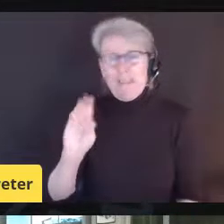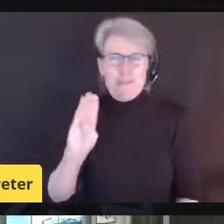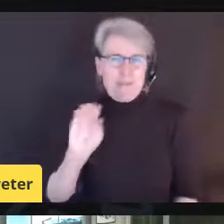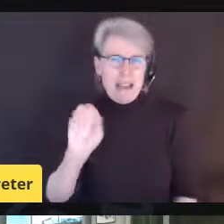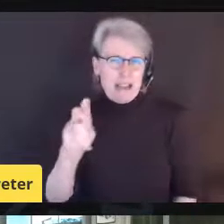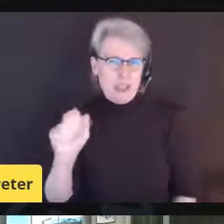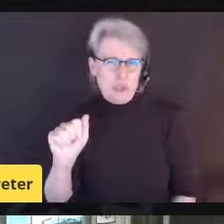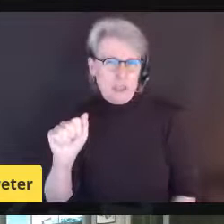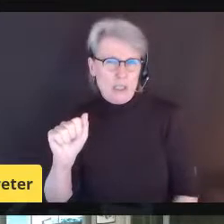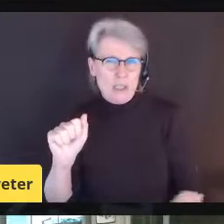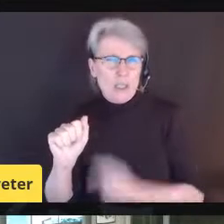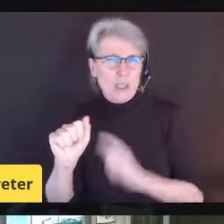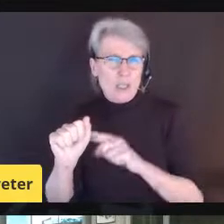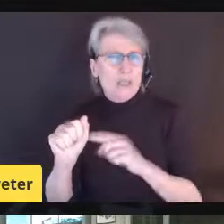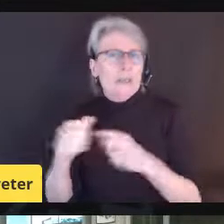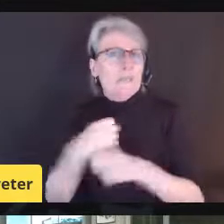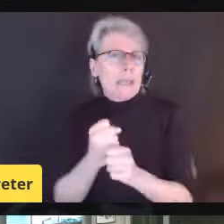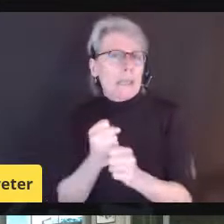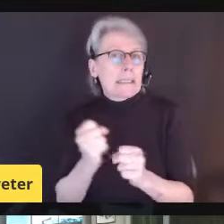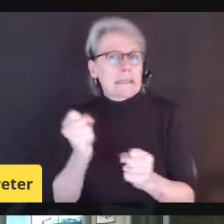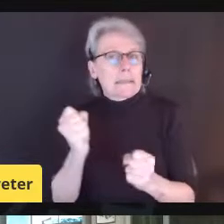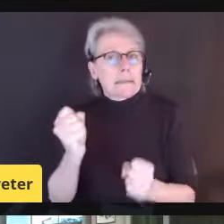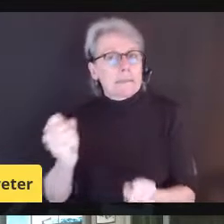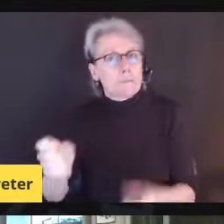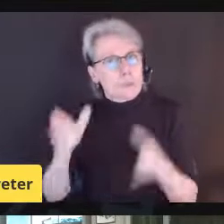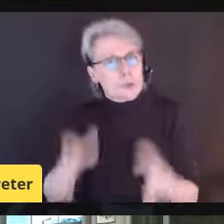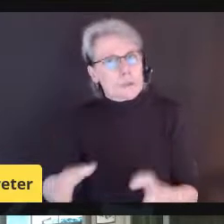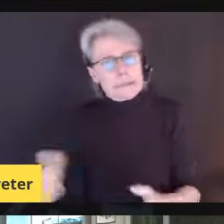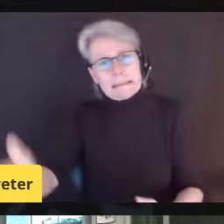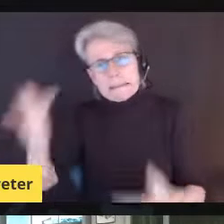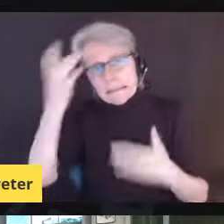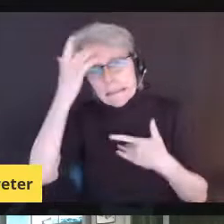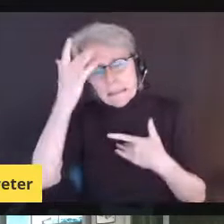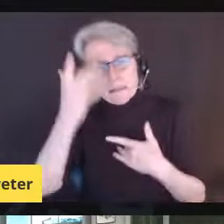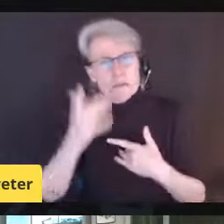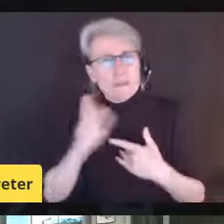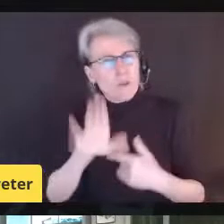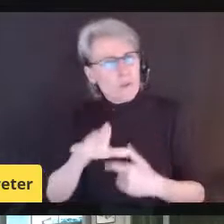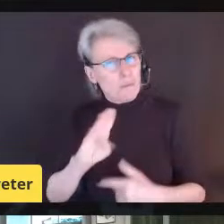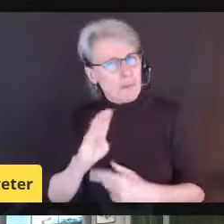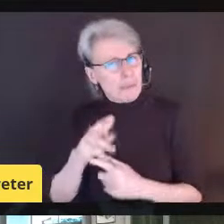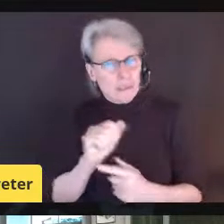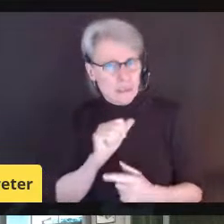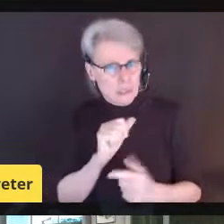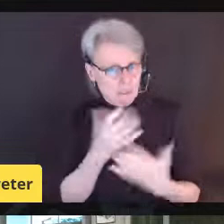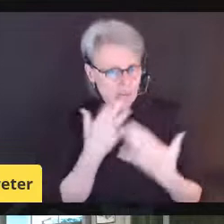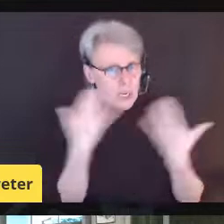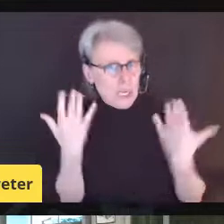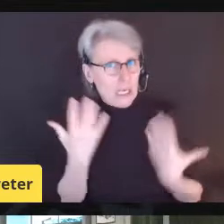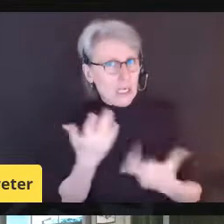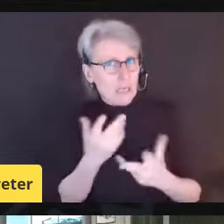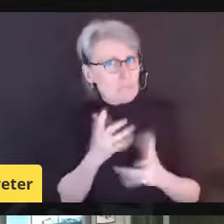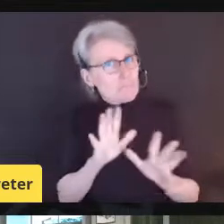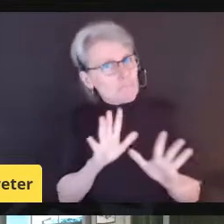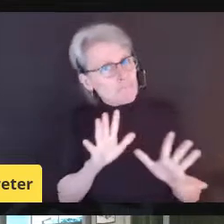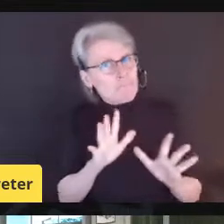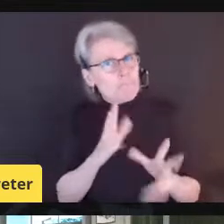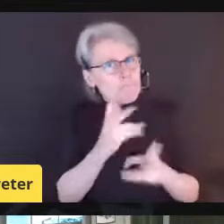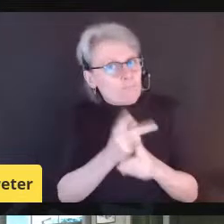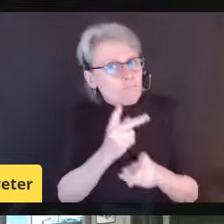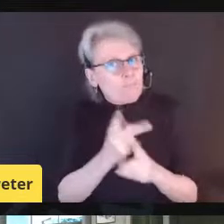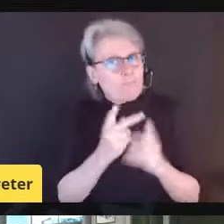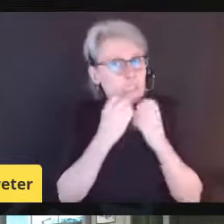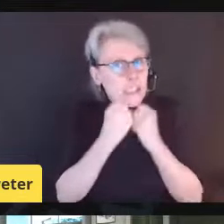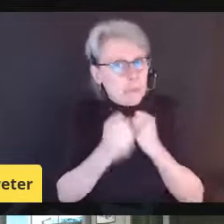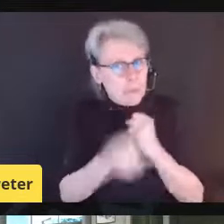just think that it's important for more people to kind of think about the importance of microbiology in